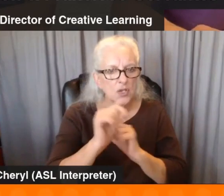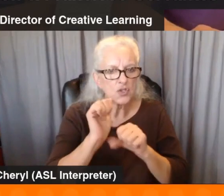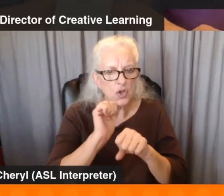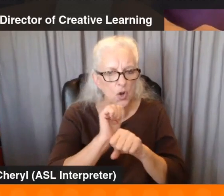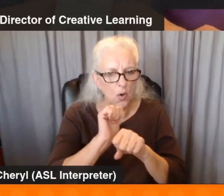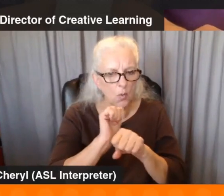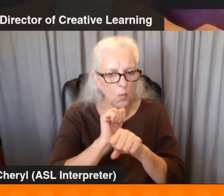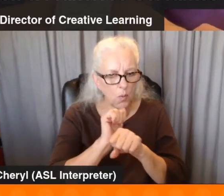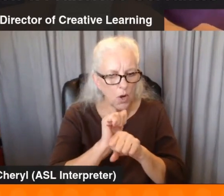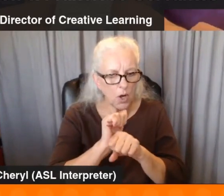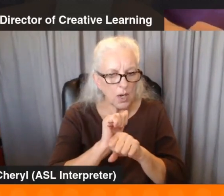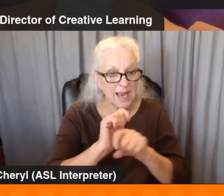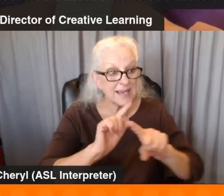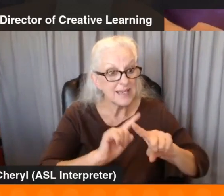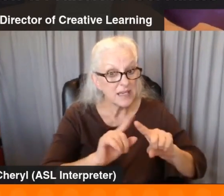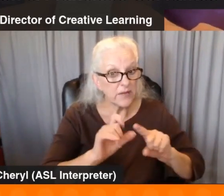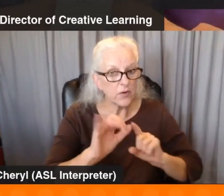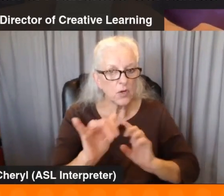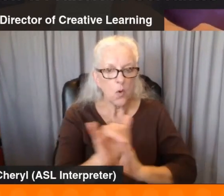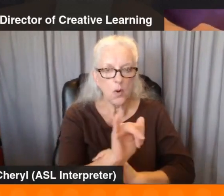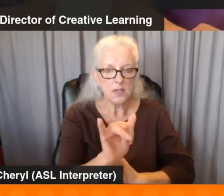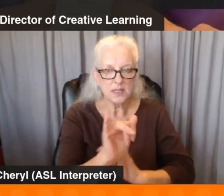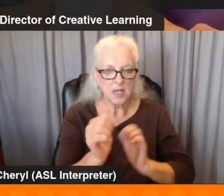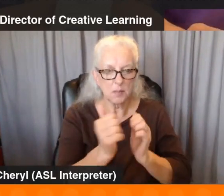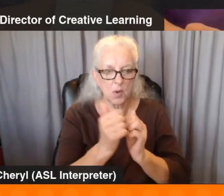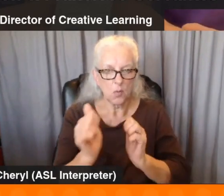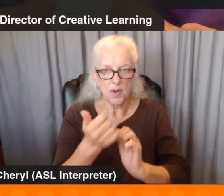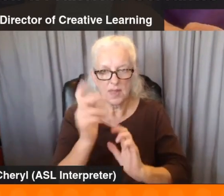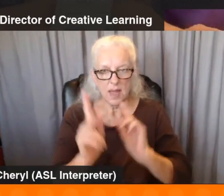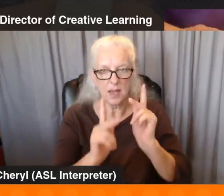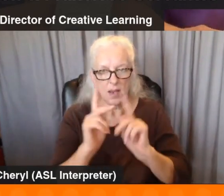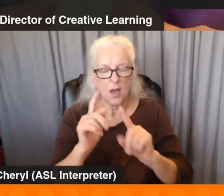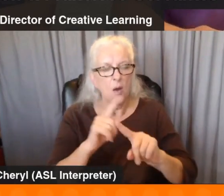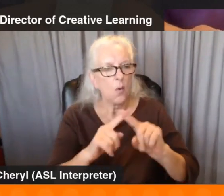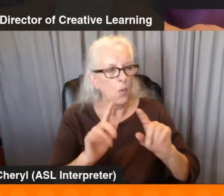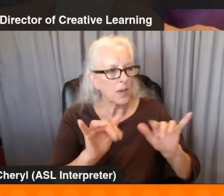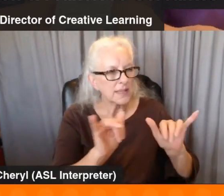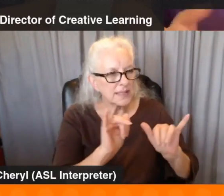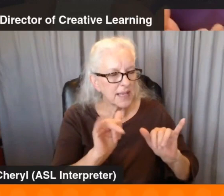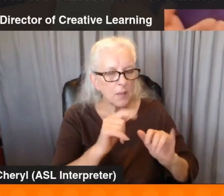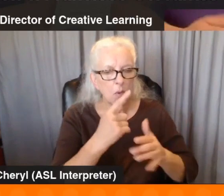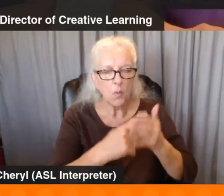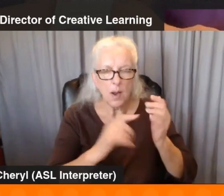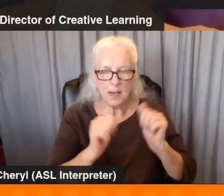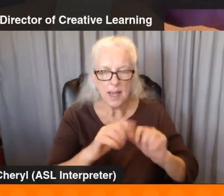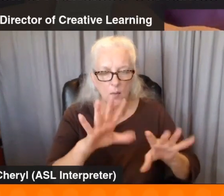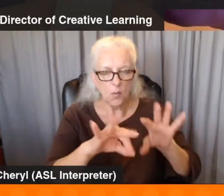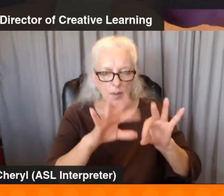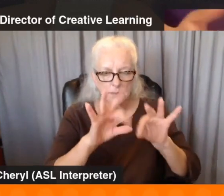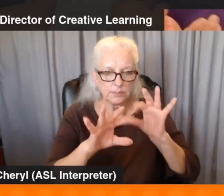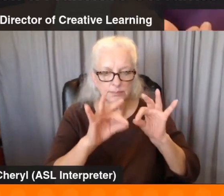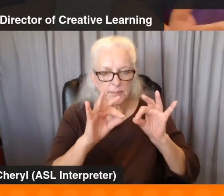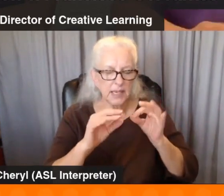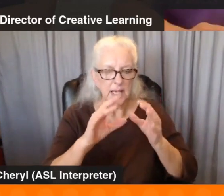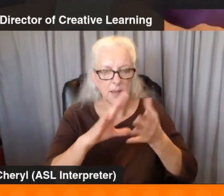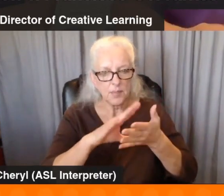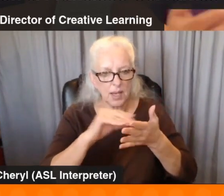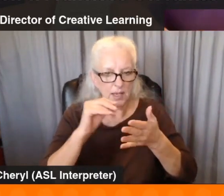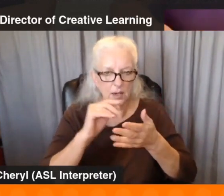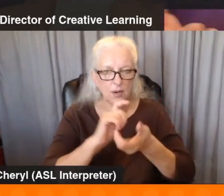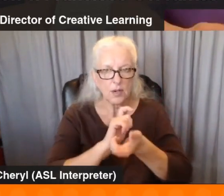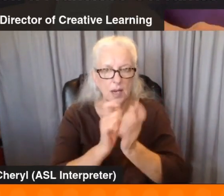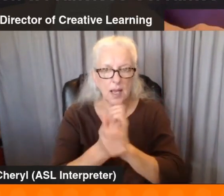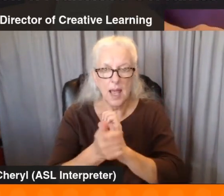other approaches you're learning throughout the conference? So what are some similarities? What can we pick up? What do we want to change? Tag us on social